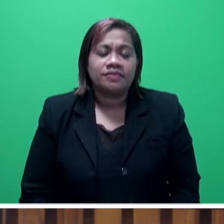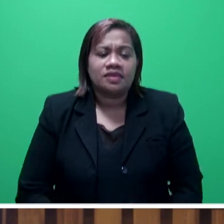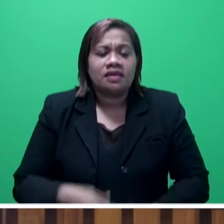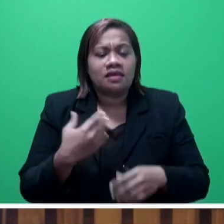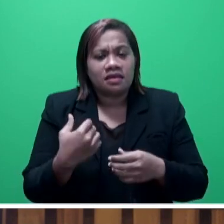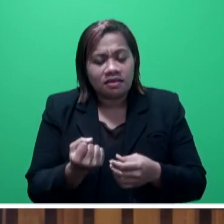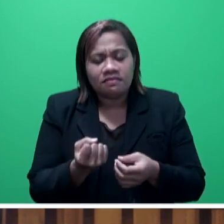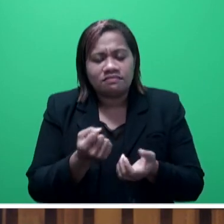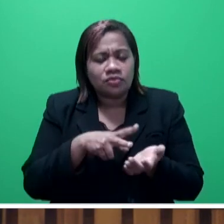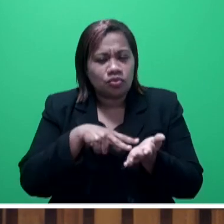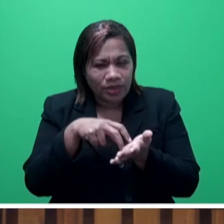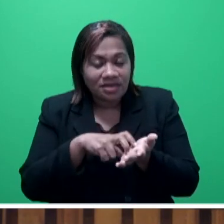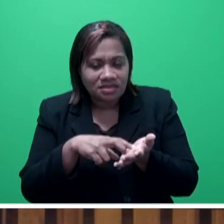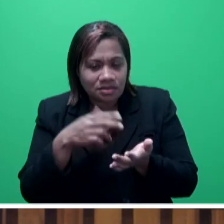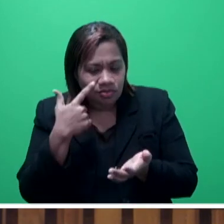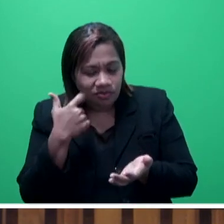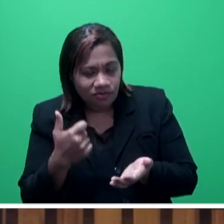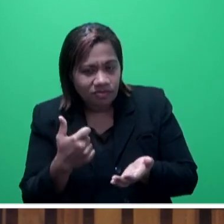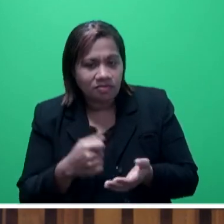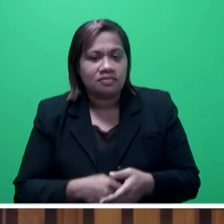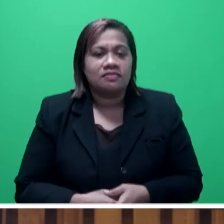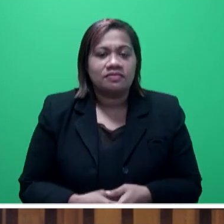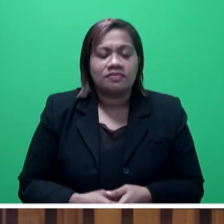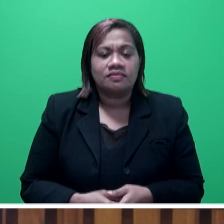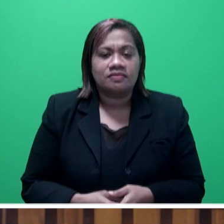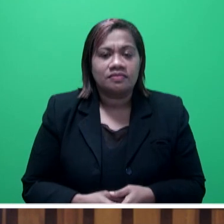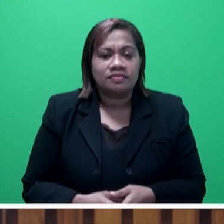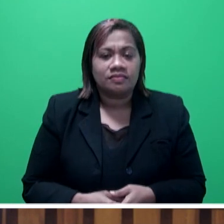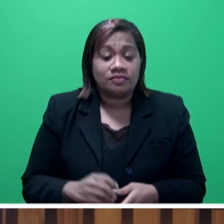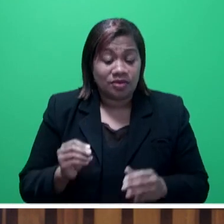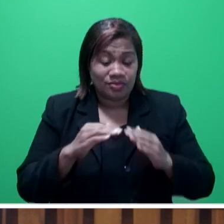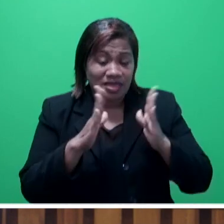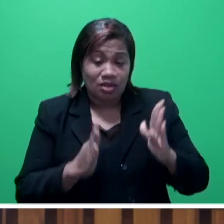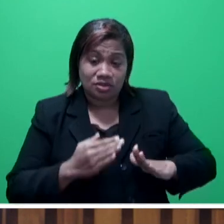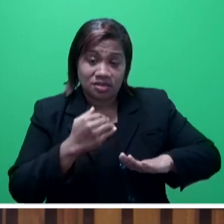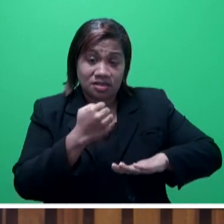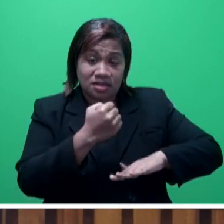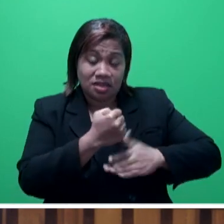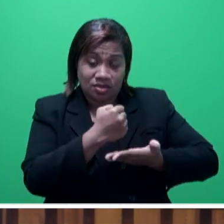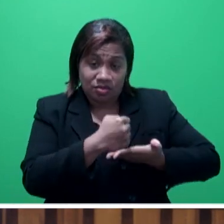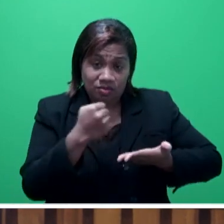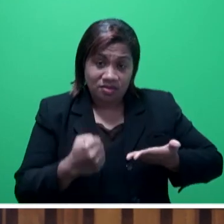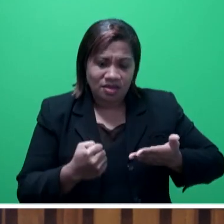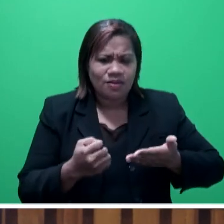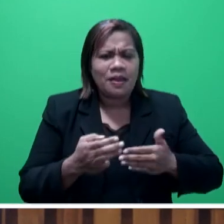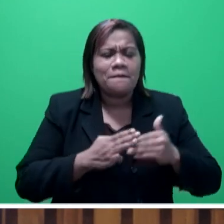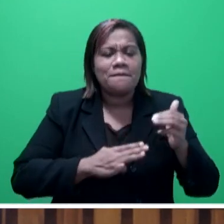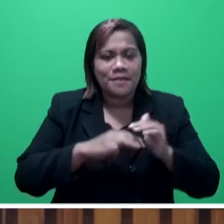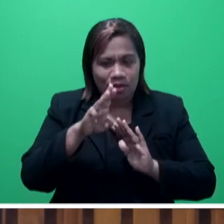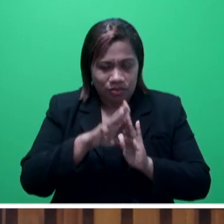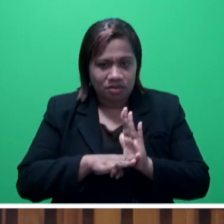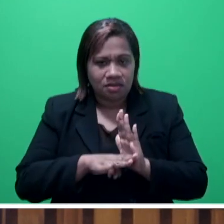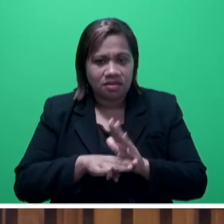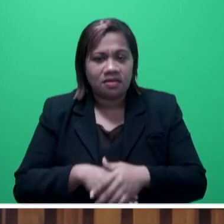weaknesses, of course, that were found in the operational side of the housing authority, in the management, of course, and also at the sort